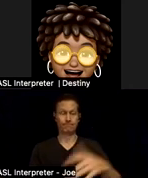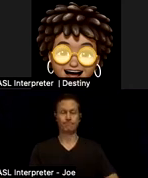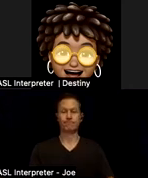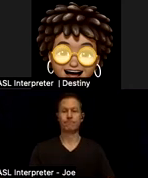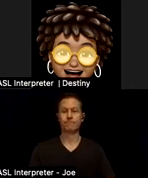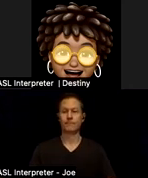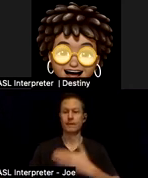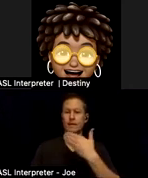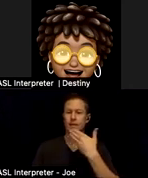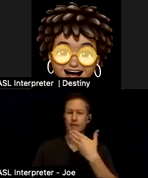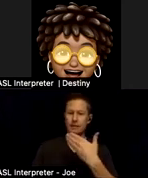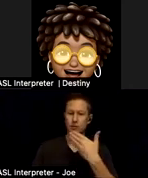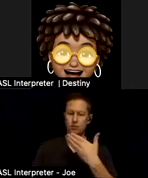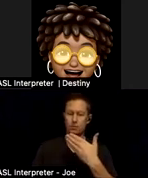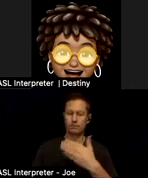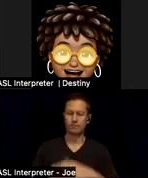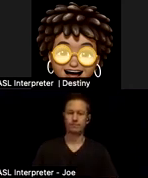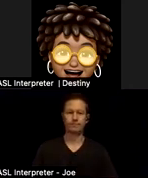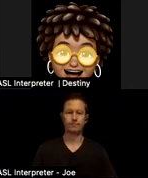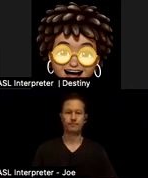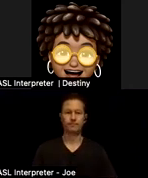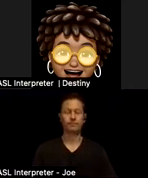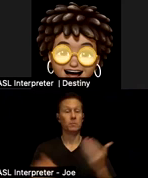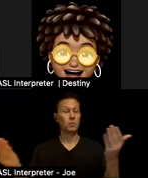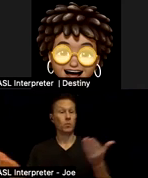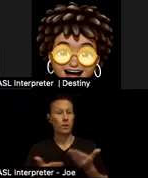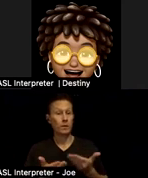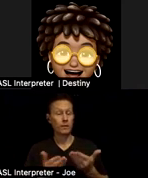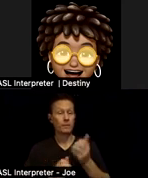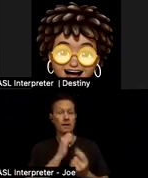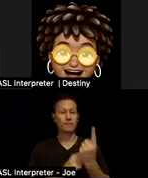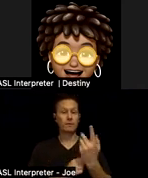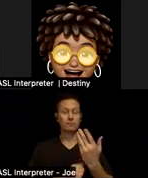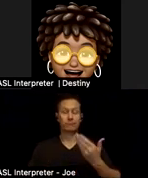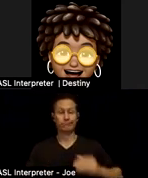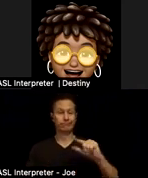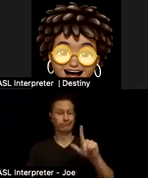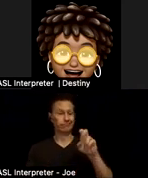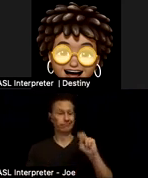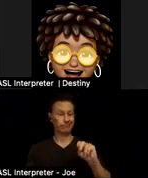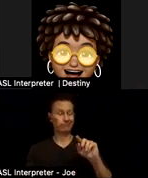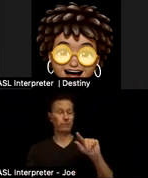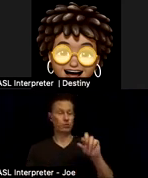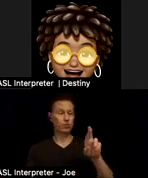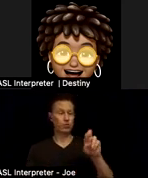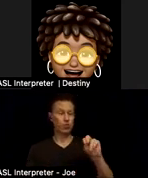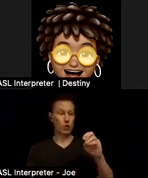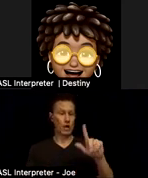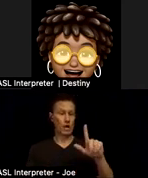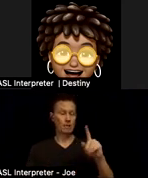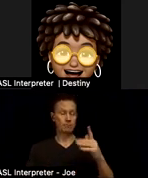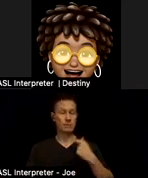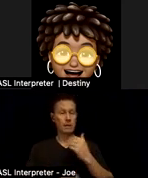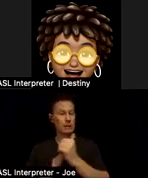Thank you very much, Mark. And welcome, everyone. My name is Glen Granholm, and I'm going to be your guide today